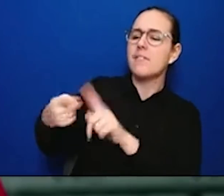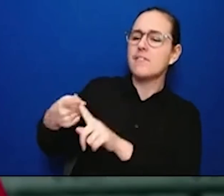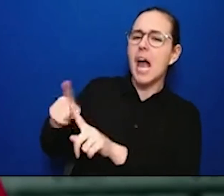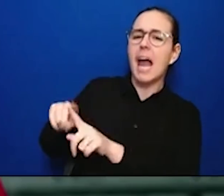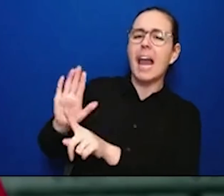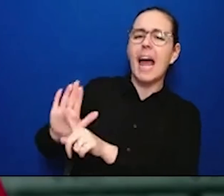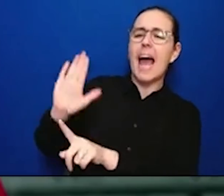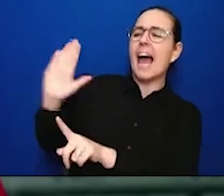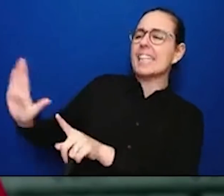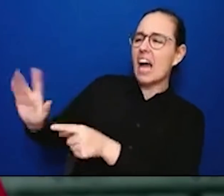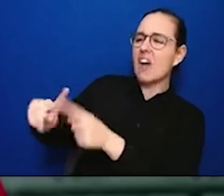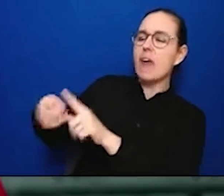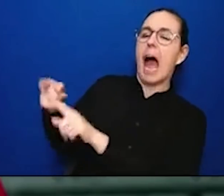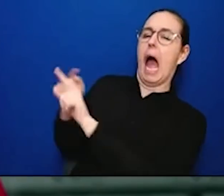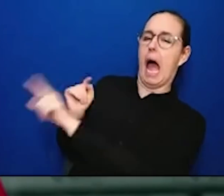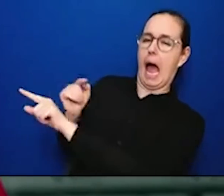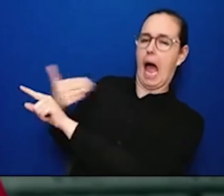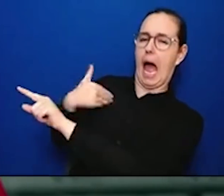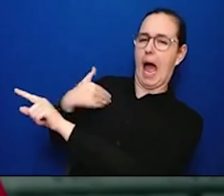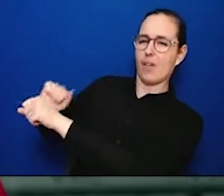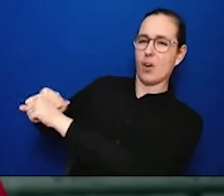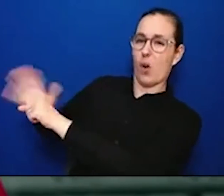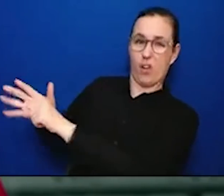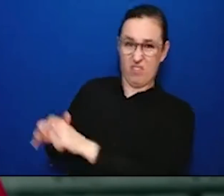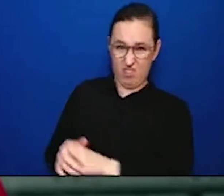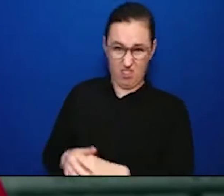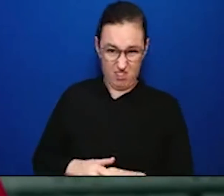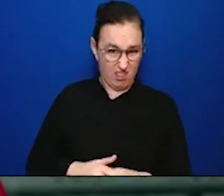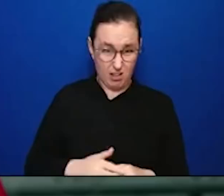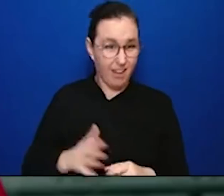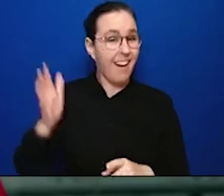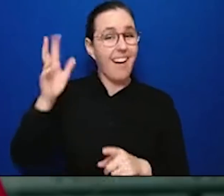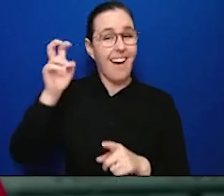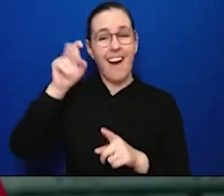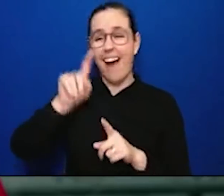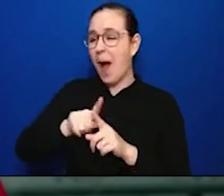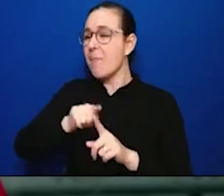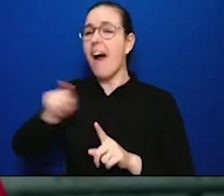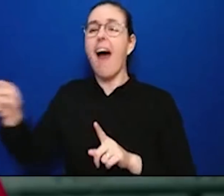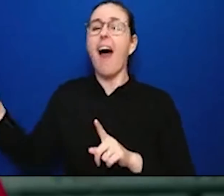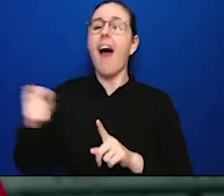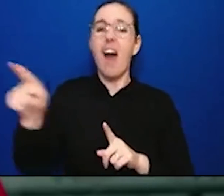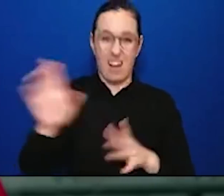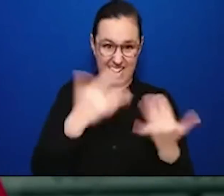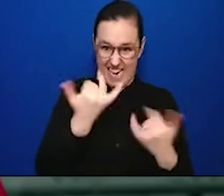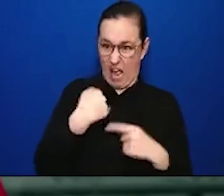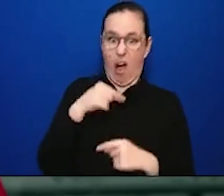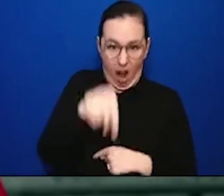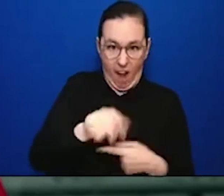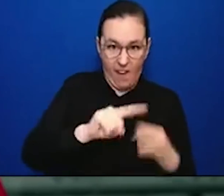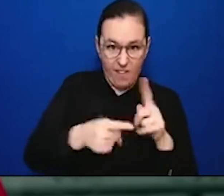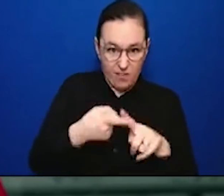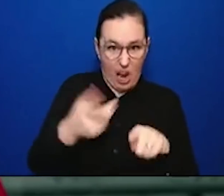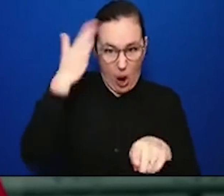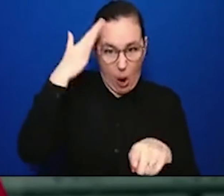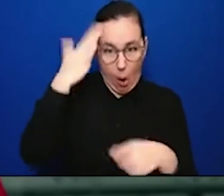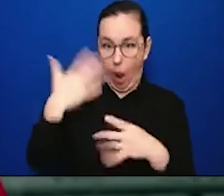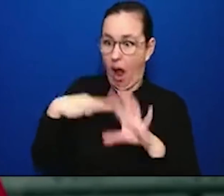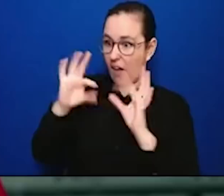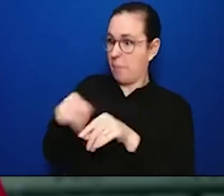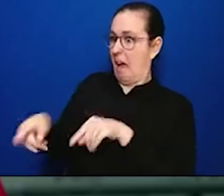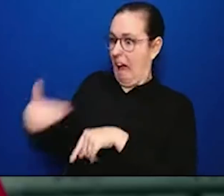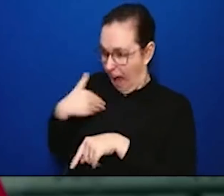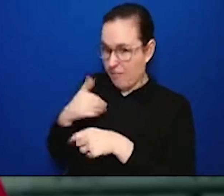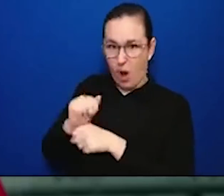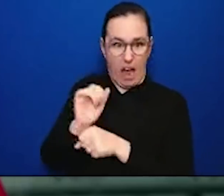seeing now in British Columbia, like many other jurisdictions around the world, means that at this point, most people in